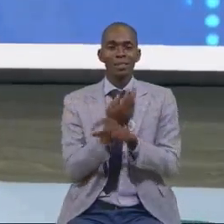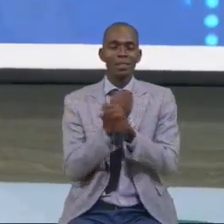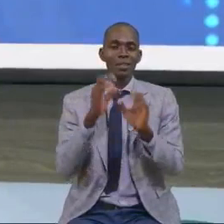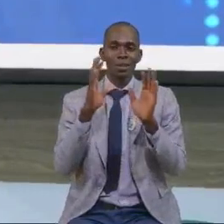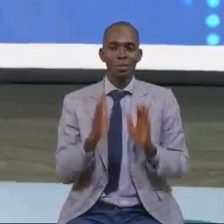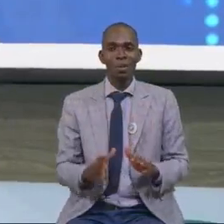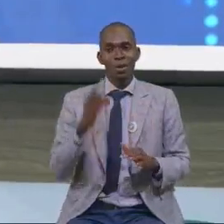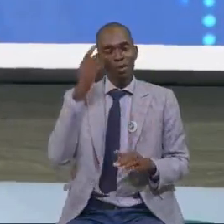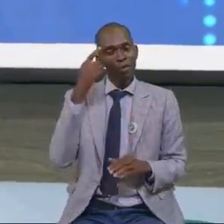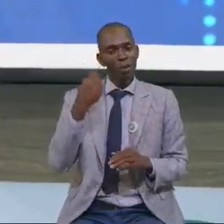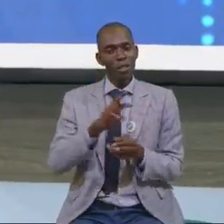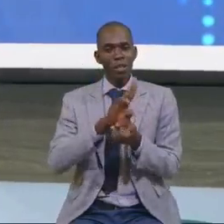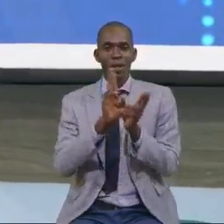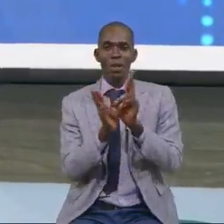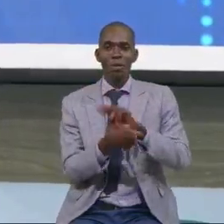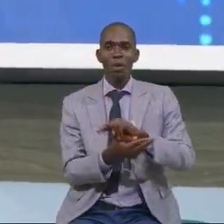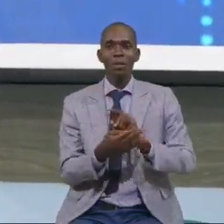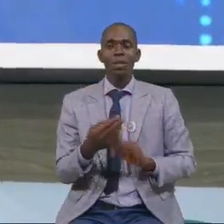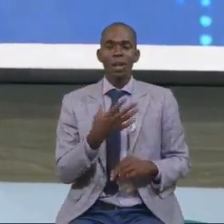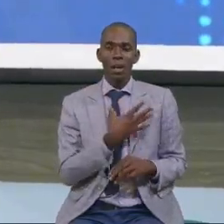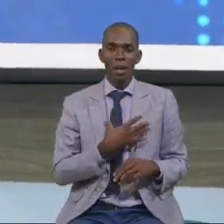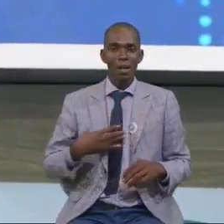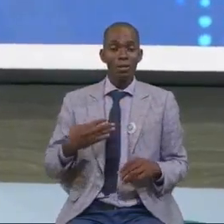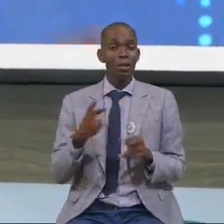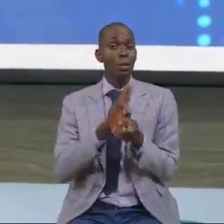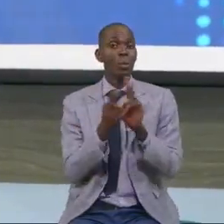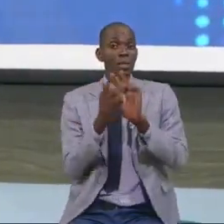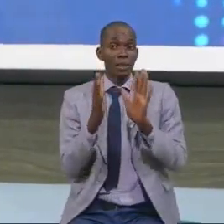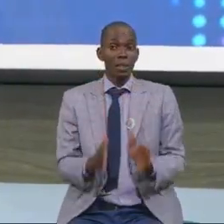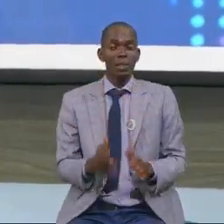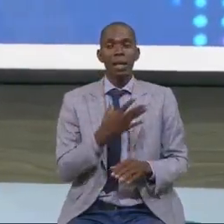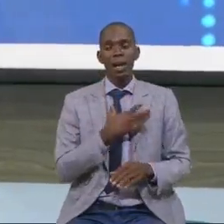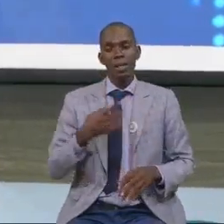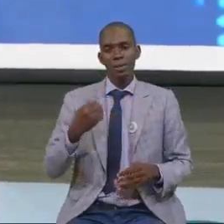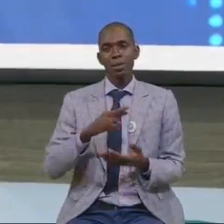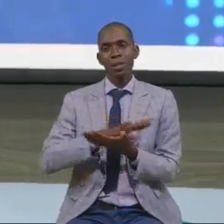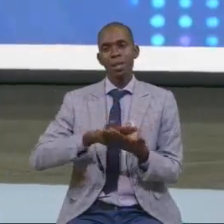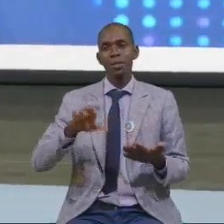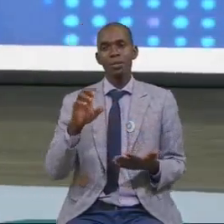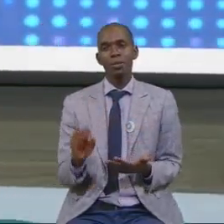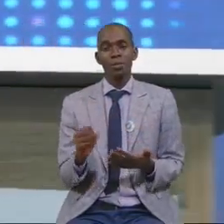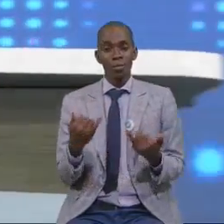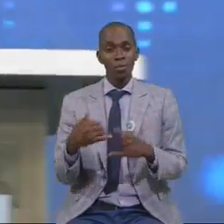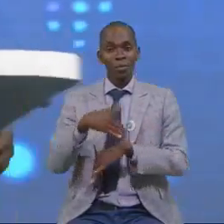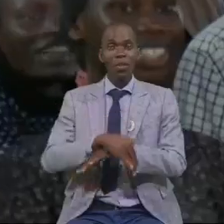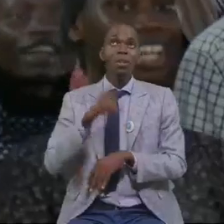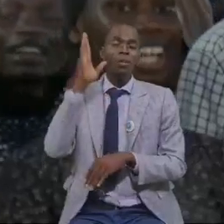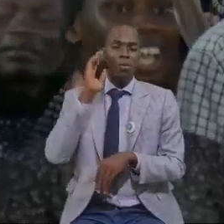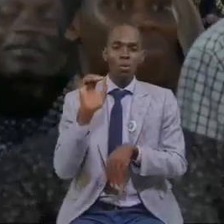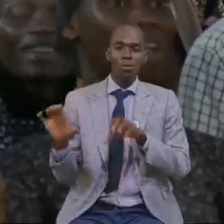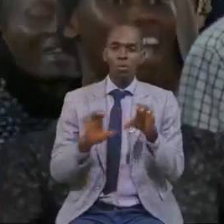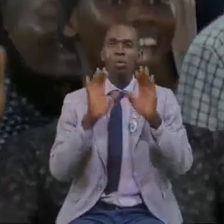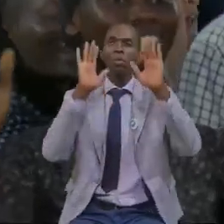the repentant and the righteous. Tonight he'll work miracle in your